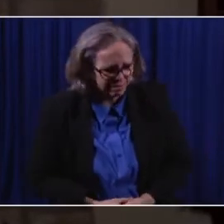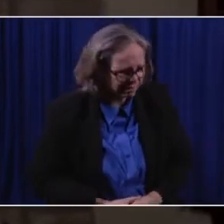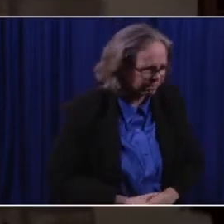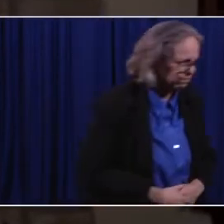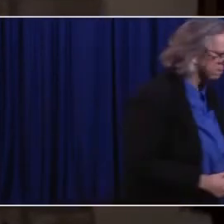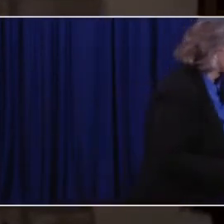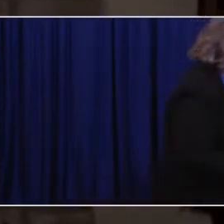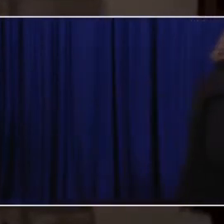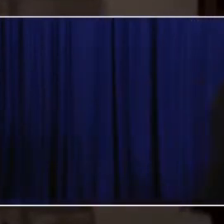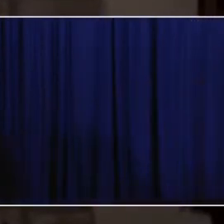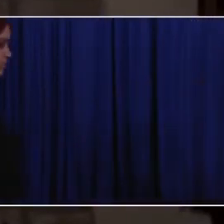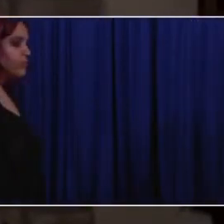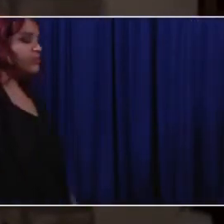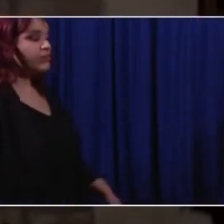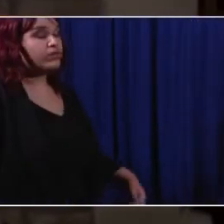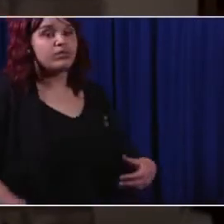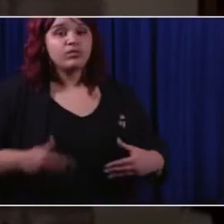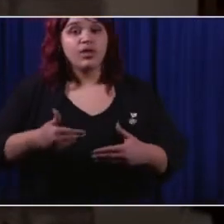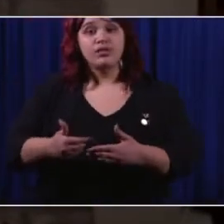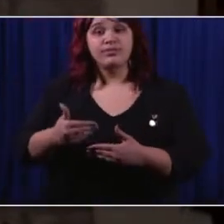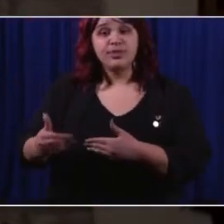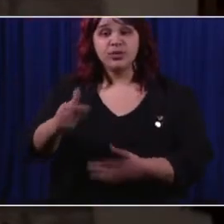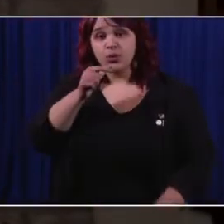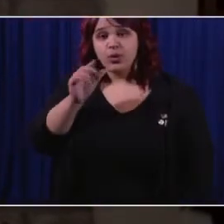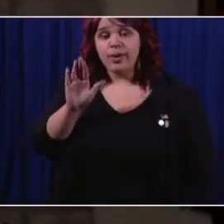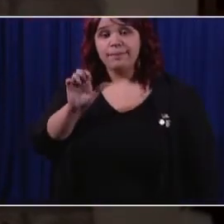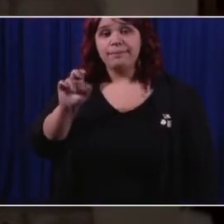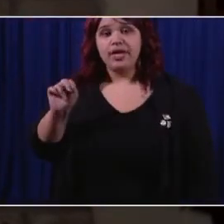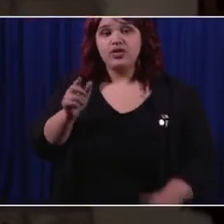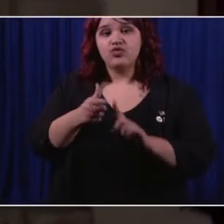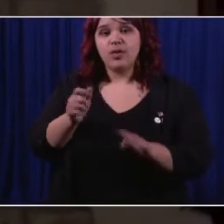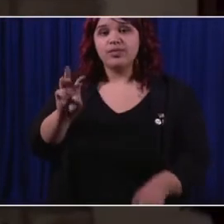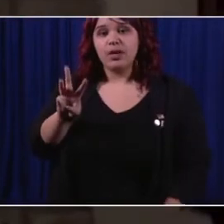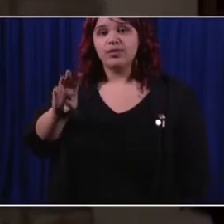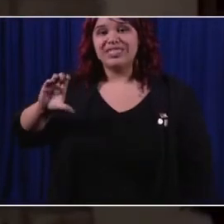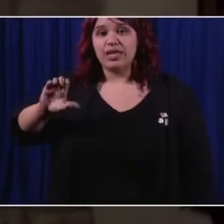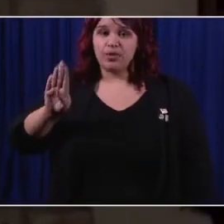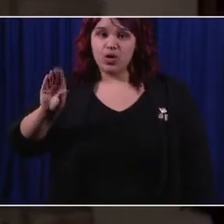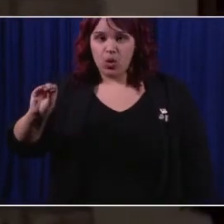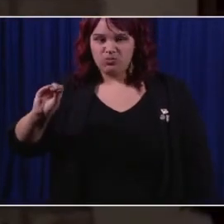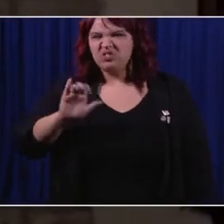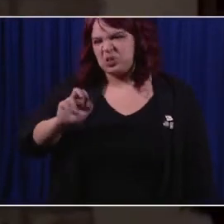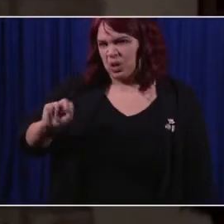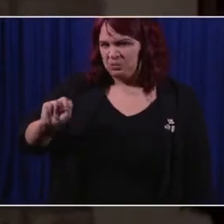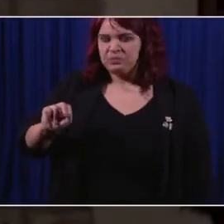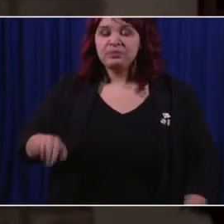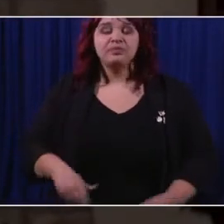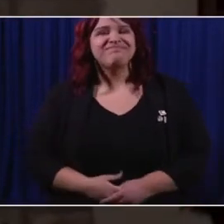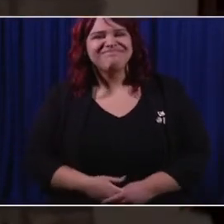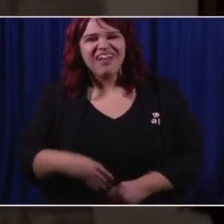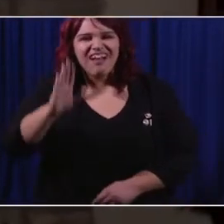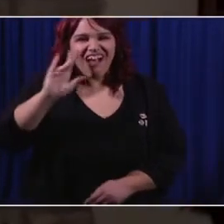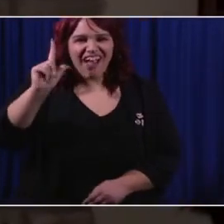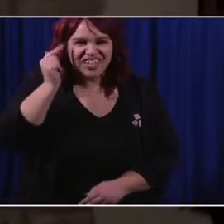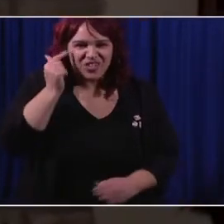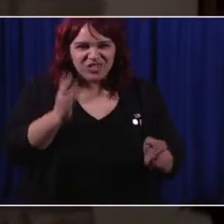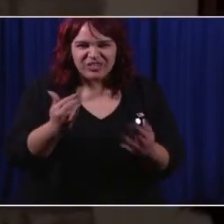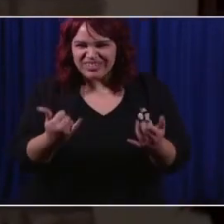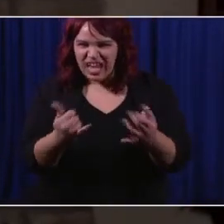at WCPO in Cincinnati. Hi, Governor. You spoke today about nursing homes